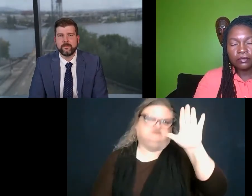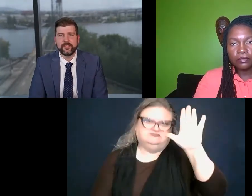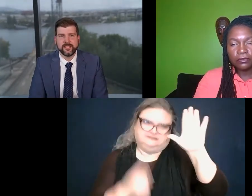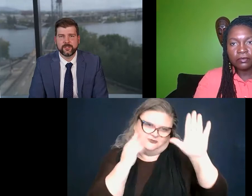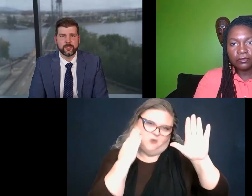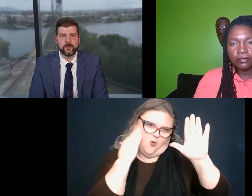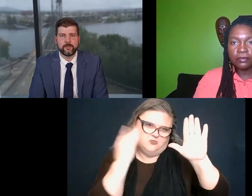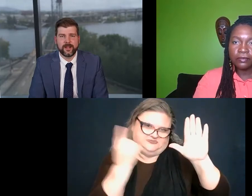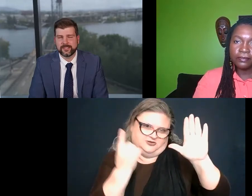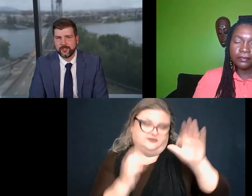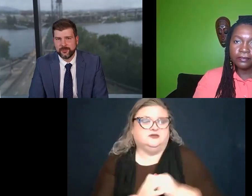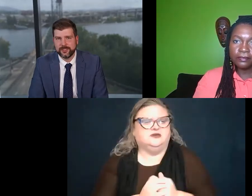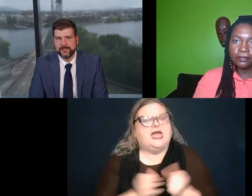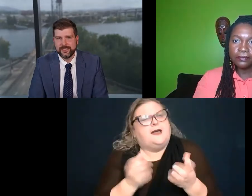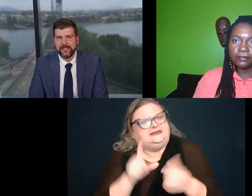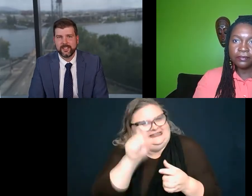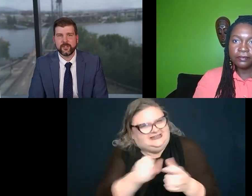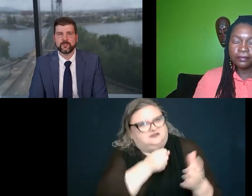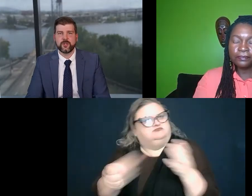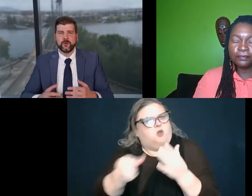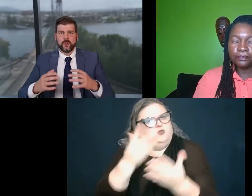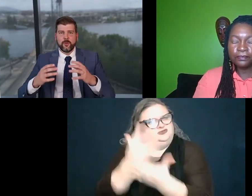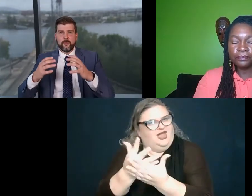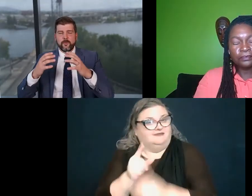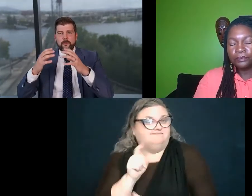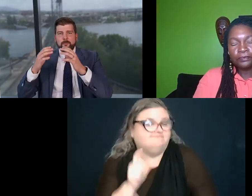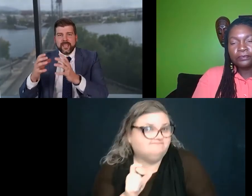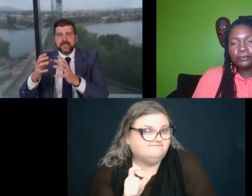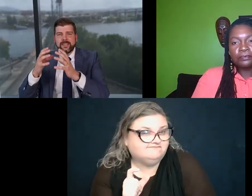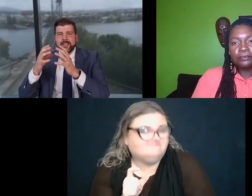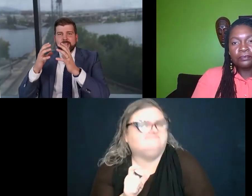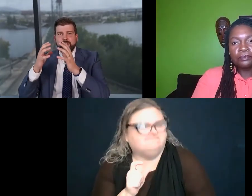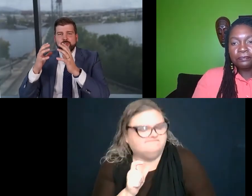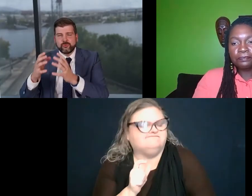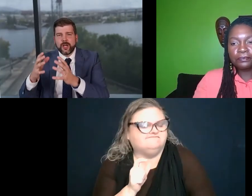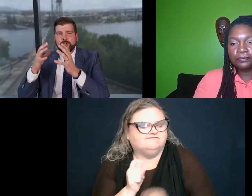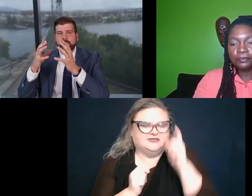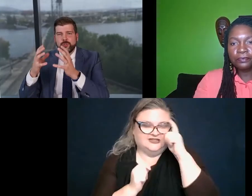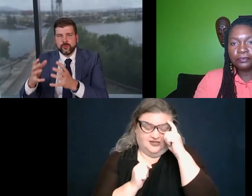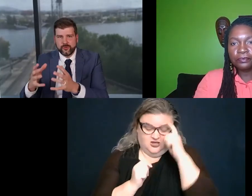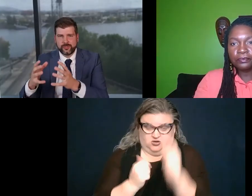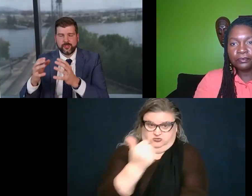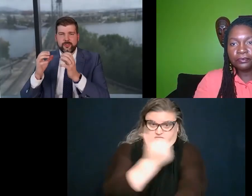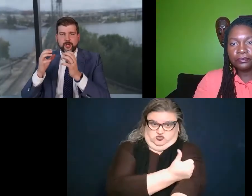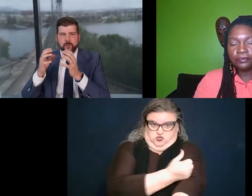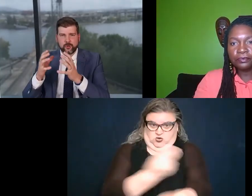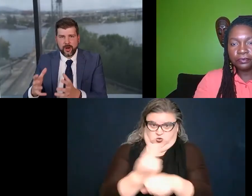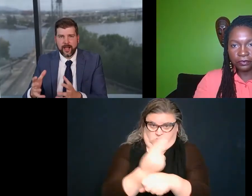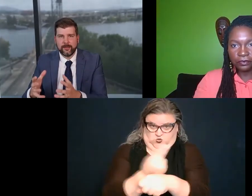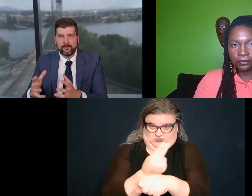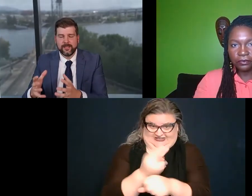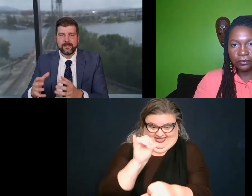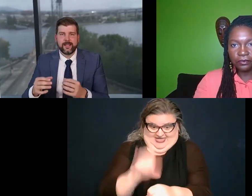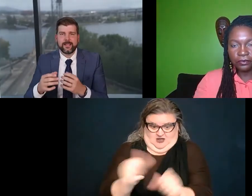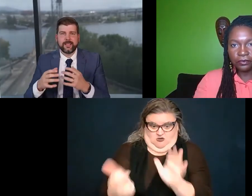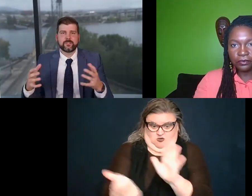of them needed criminal prosecution? You know, so making drug use the